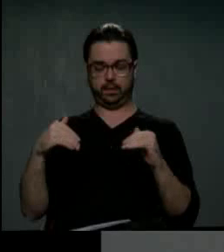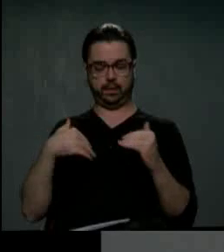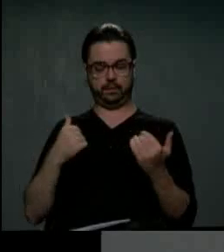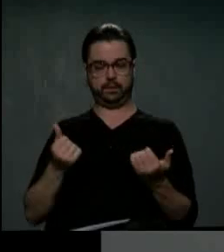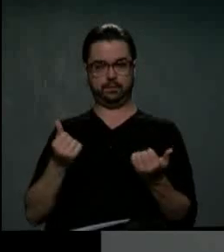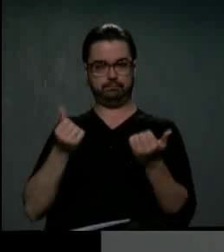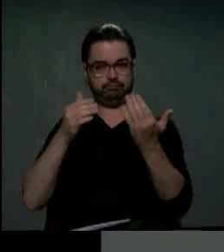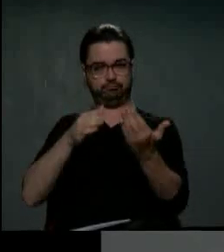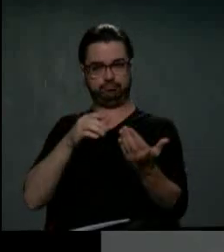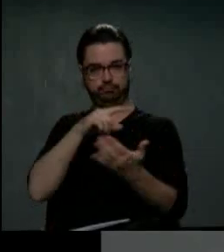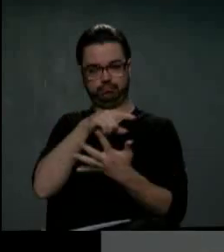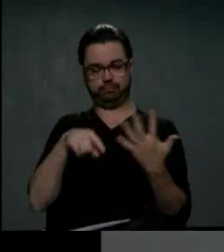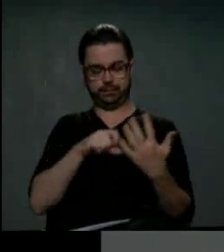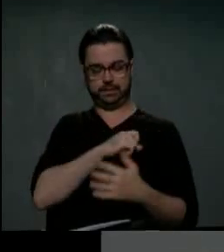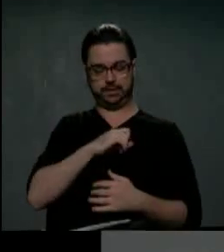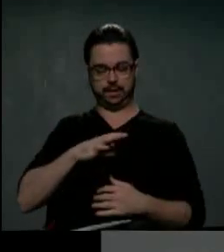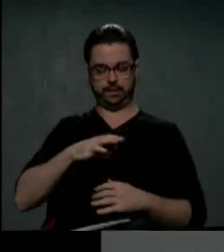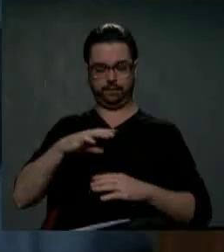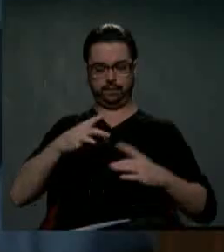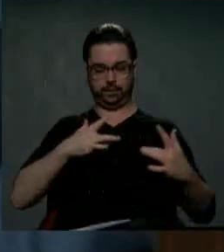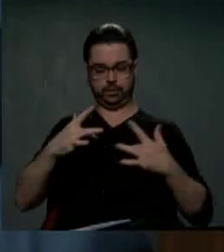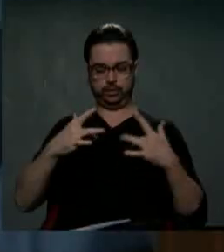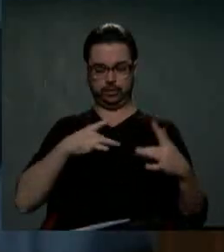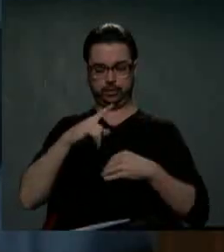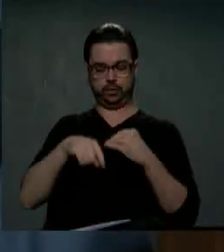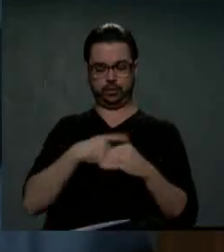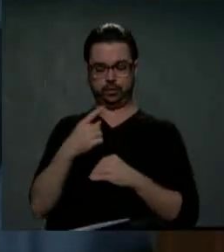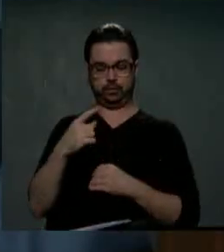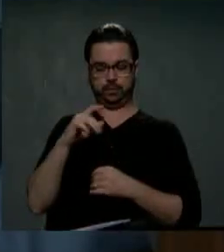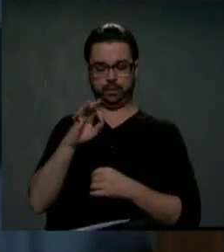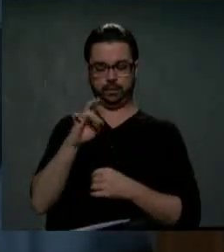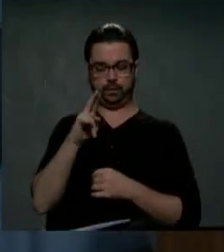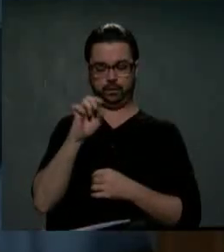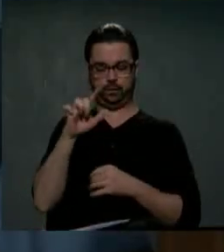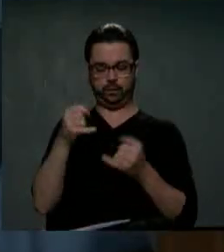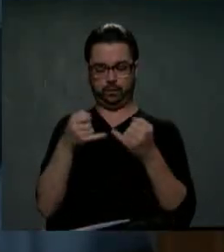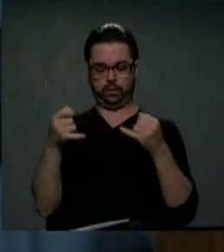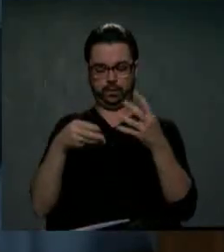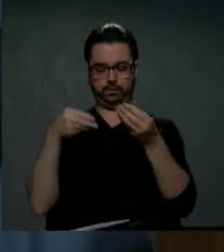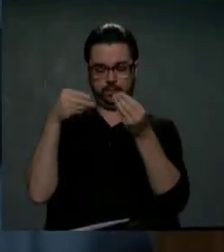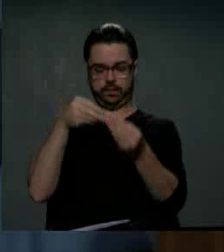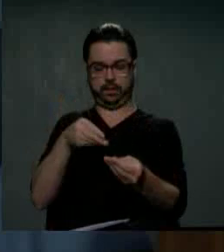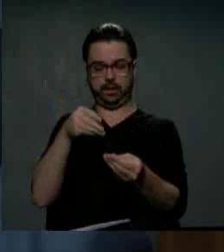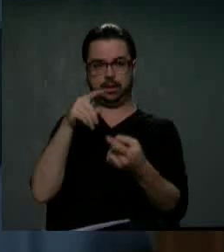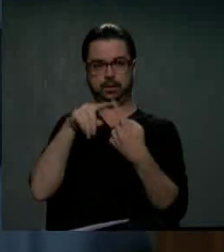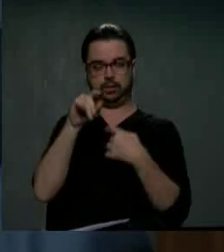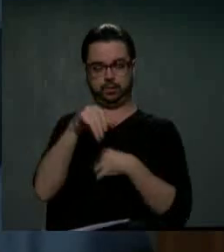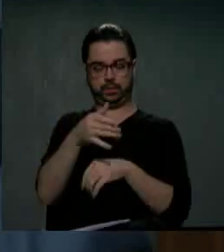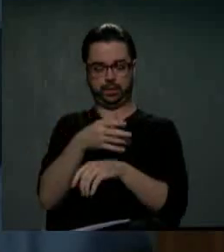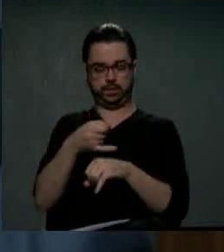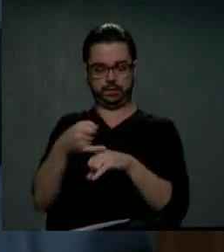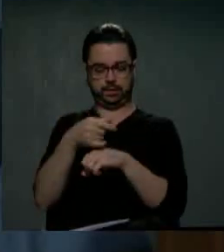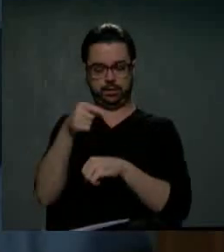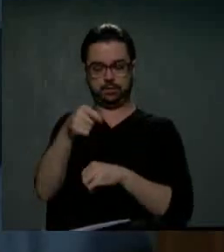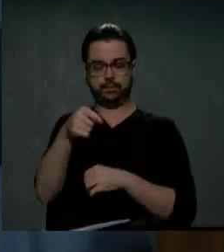Staff recommends deferral of this item to the August 9, 2018 public hearing. Item number 8, file number